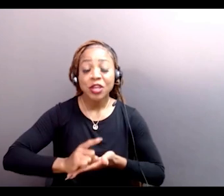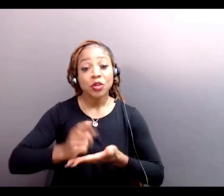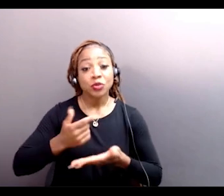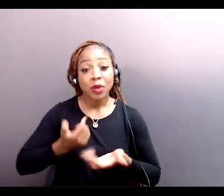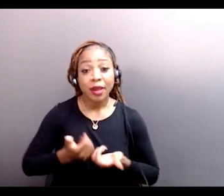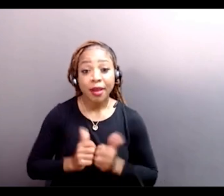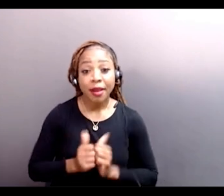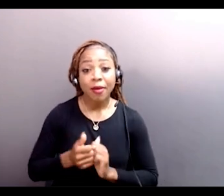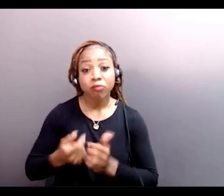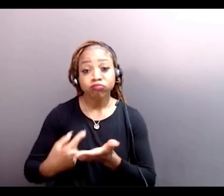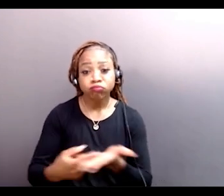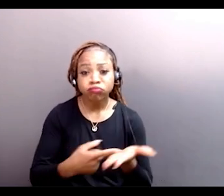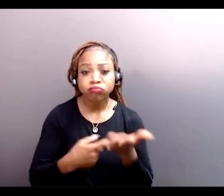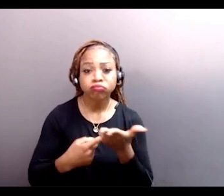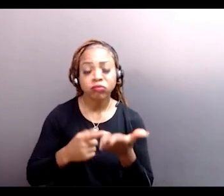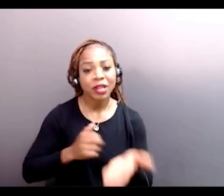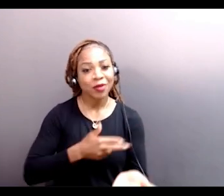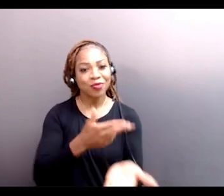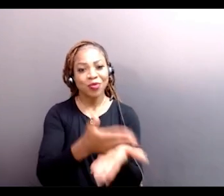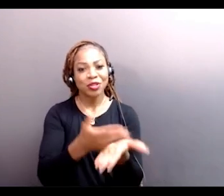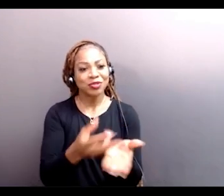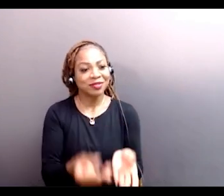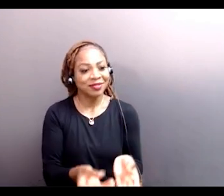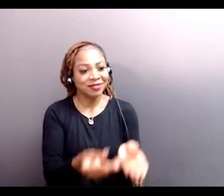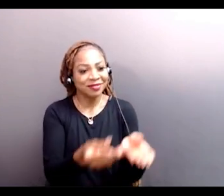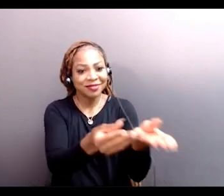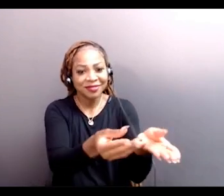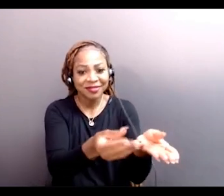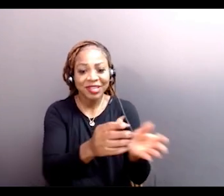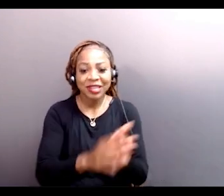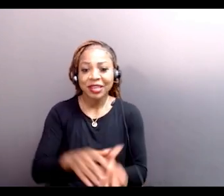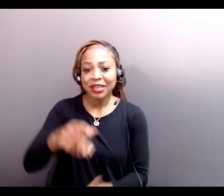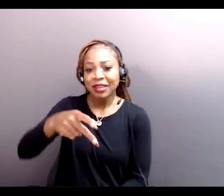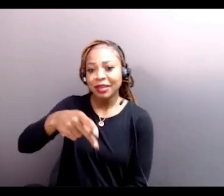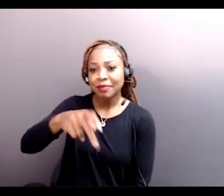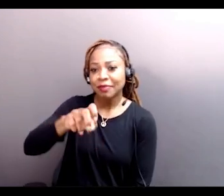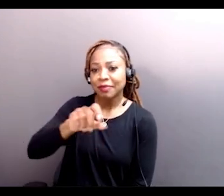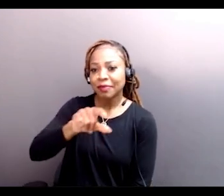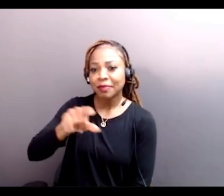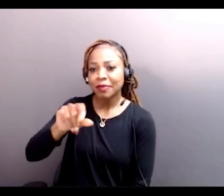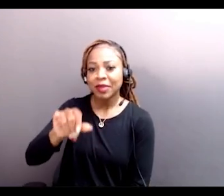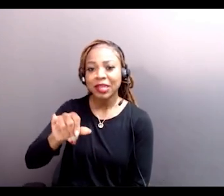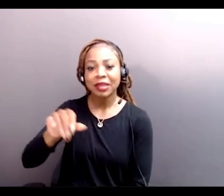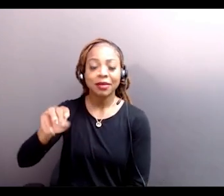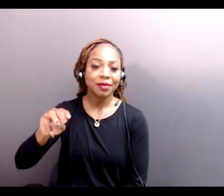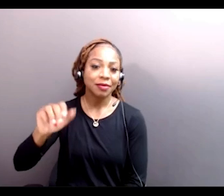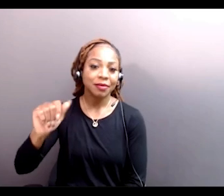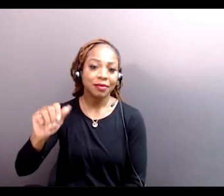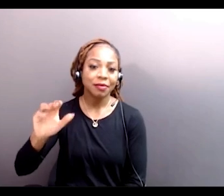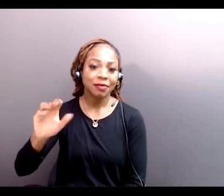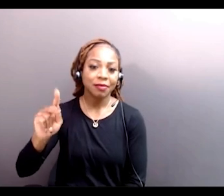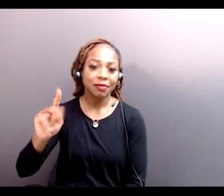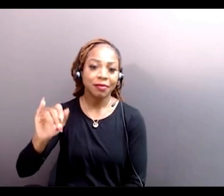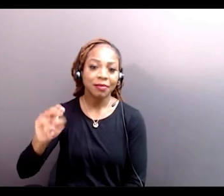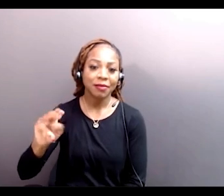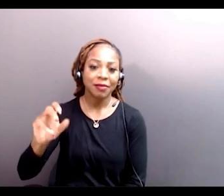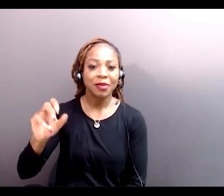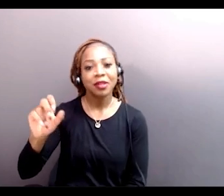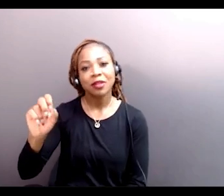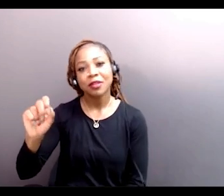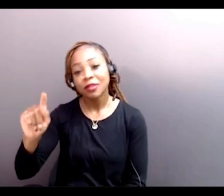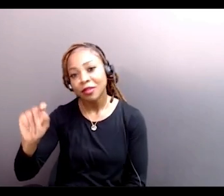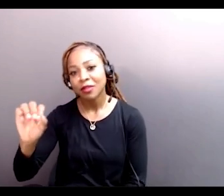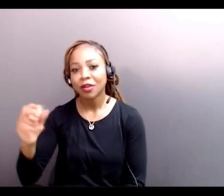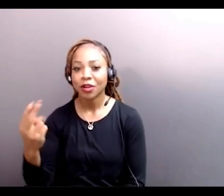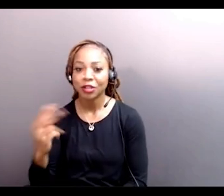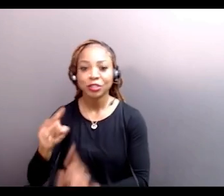discuss that is sharing a resource with them, Peggy McIntosh's Invisible Knapsack, which really speaks about the kind of privileges